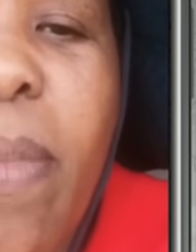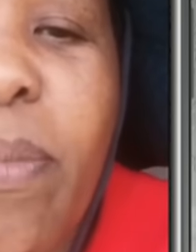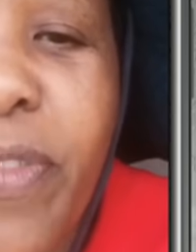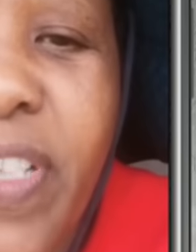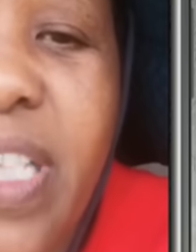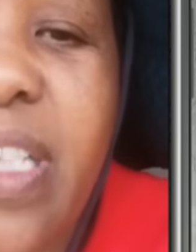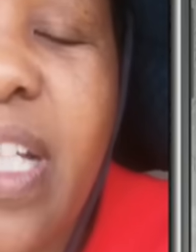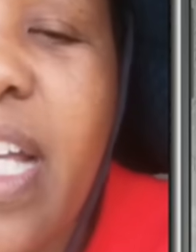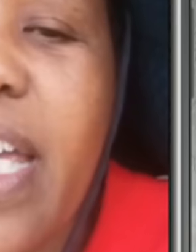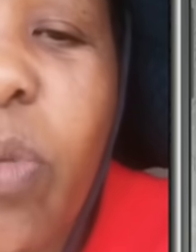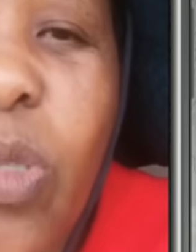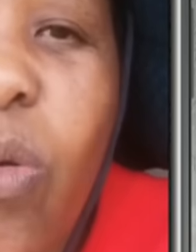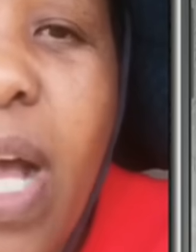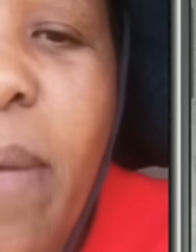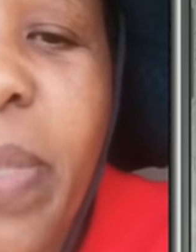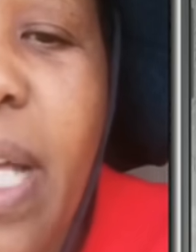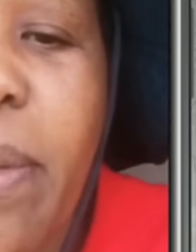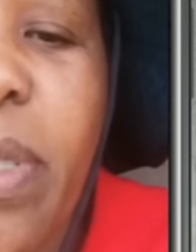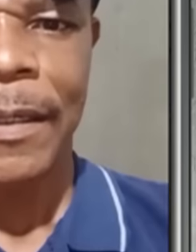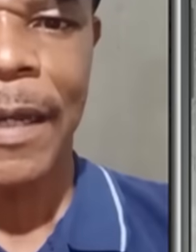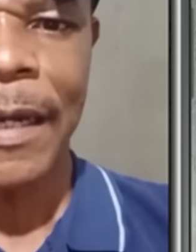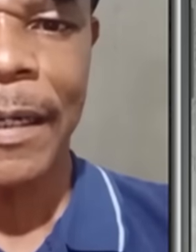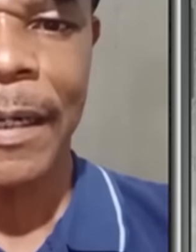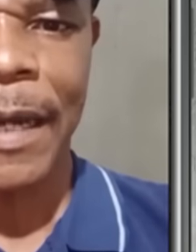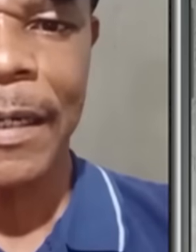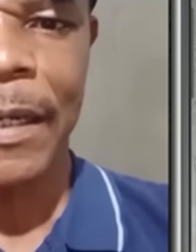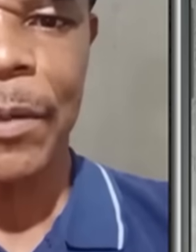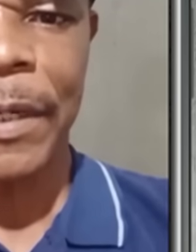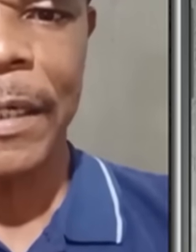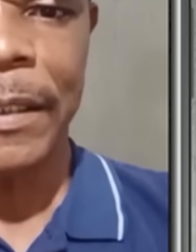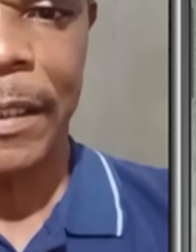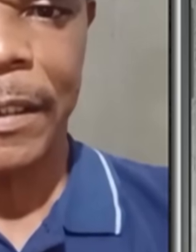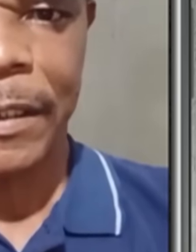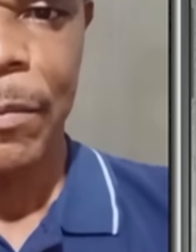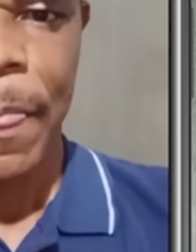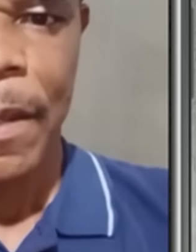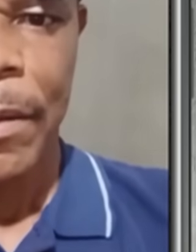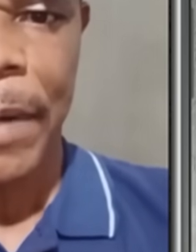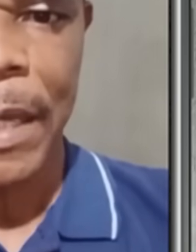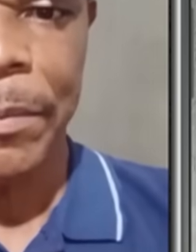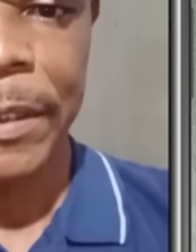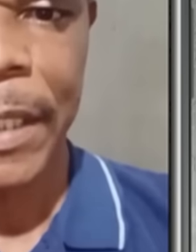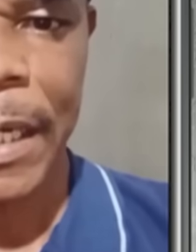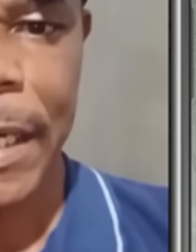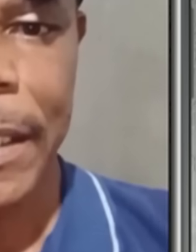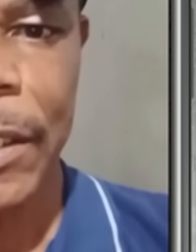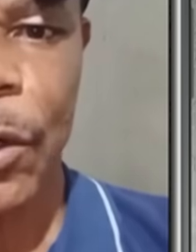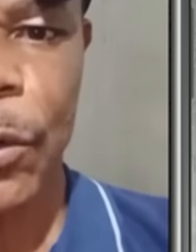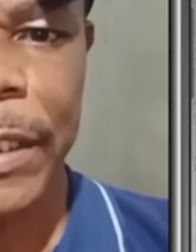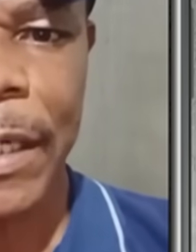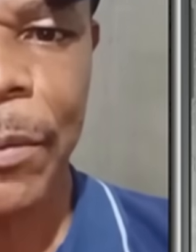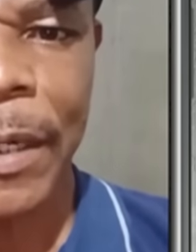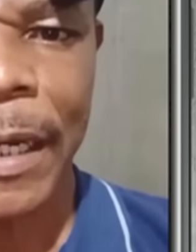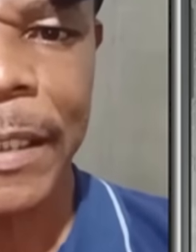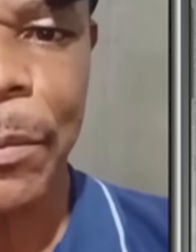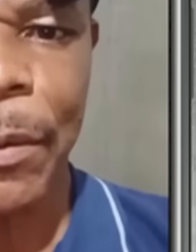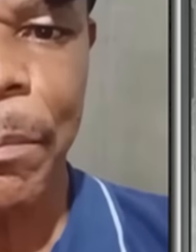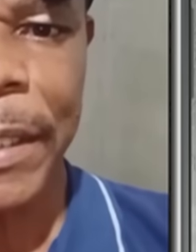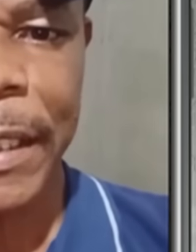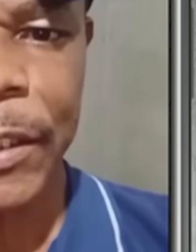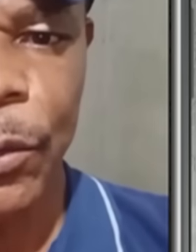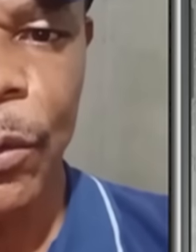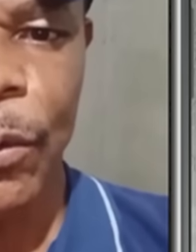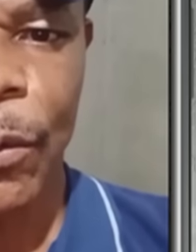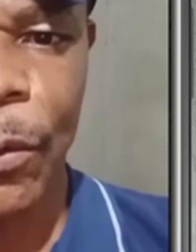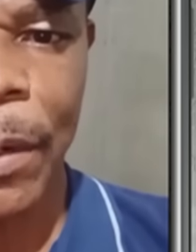Sipho ba mo fišitše e botlhoko hampe tabe. Nna ke re anke bora ditekisi ba emise ka ditiro tša bona tša